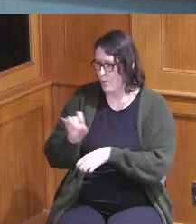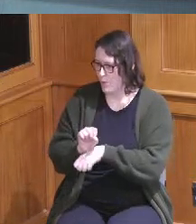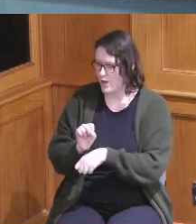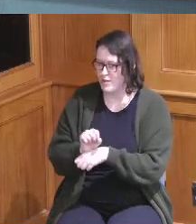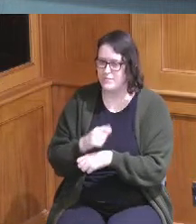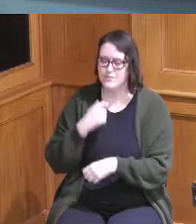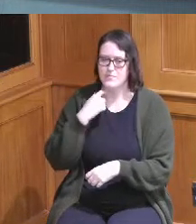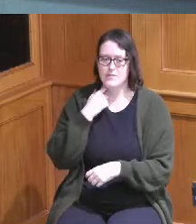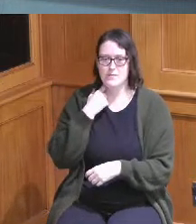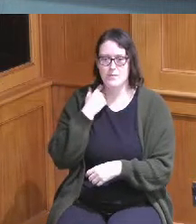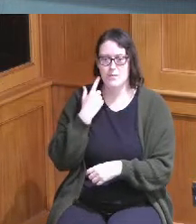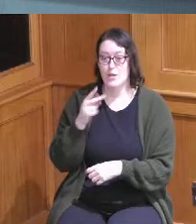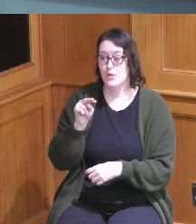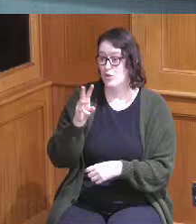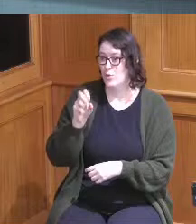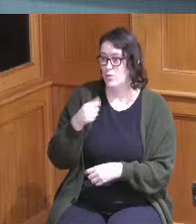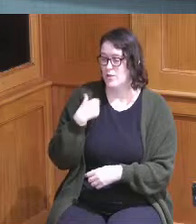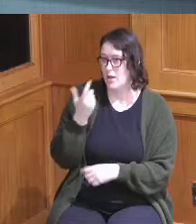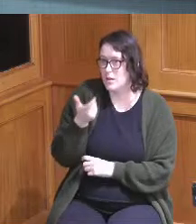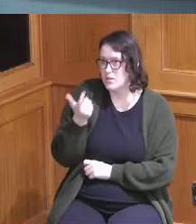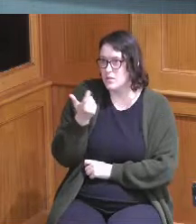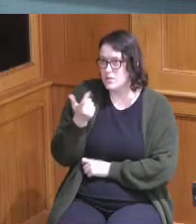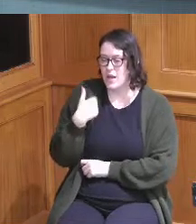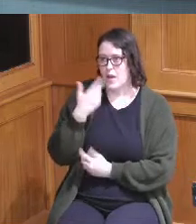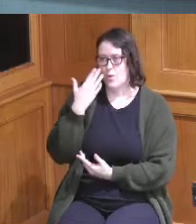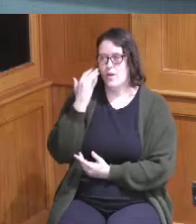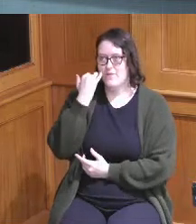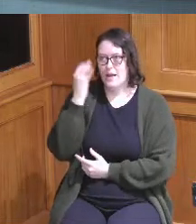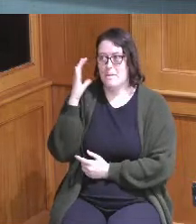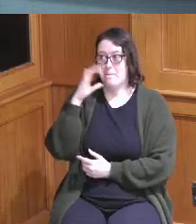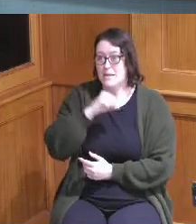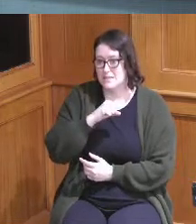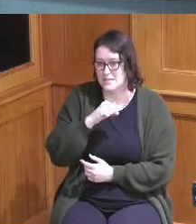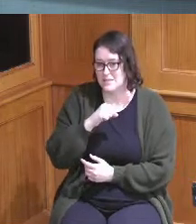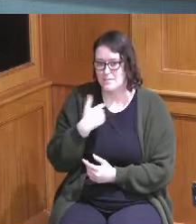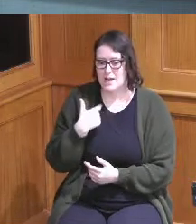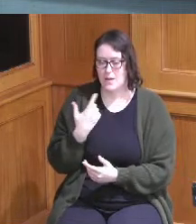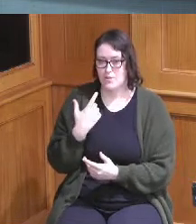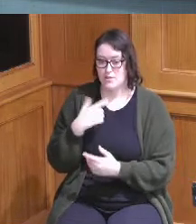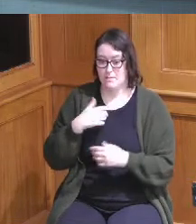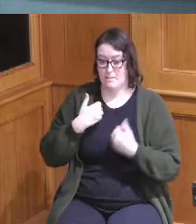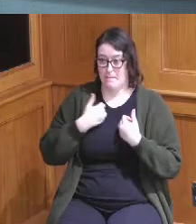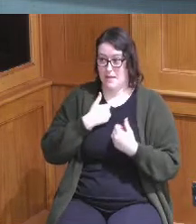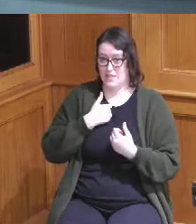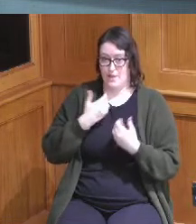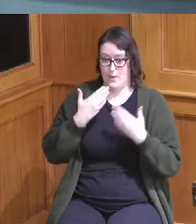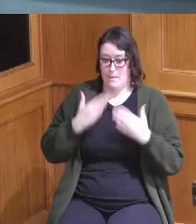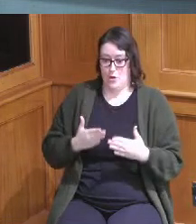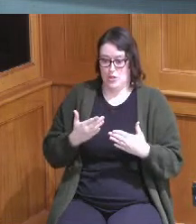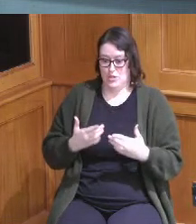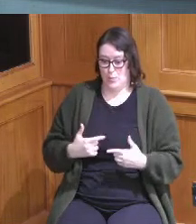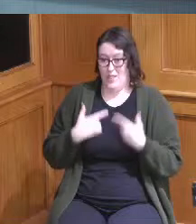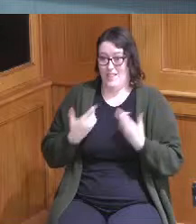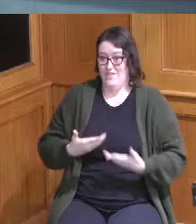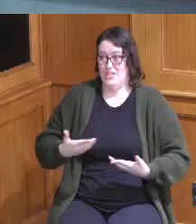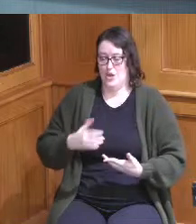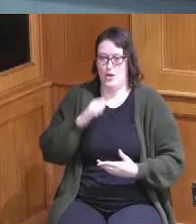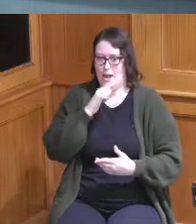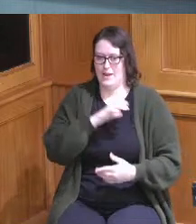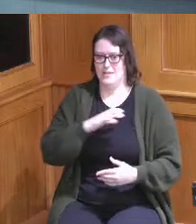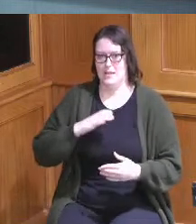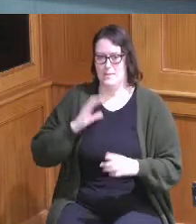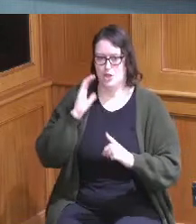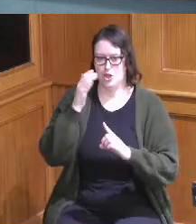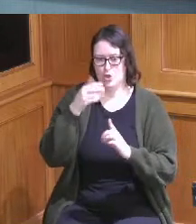press conferences. I don't know if I missed any or not, but I listened as a citizen, really not as a commissioner, because I